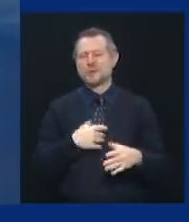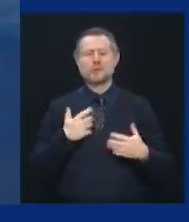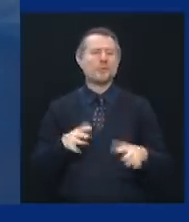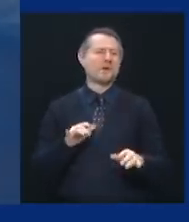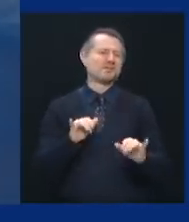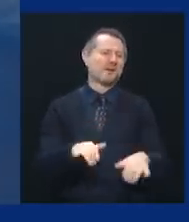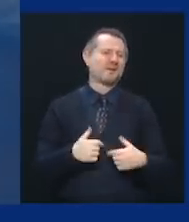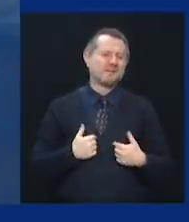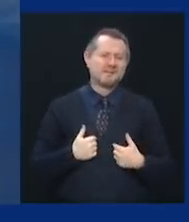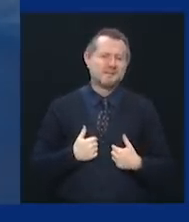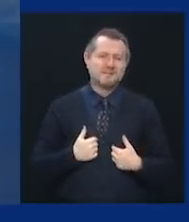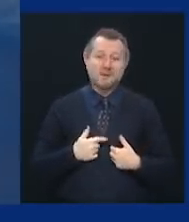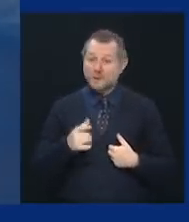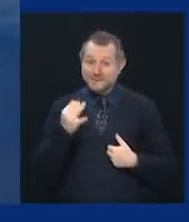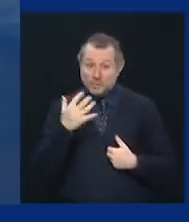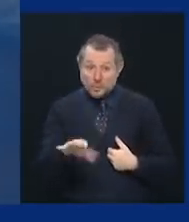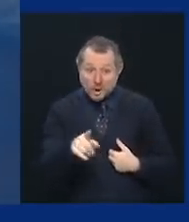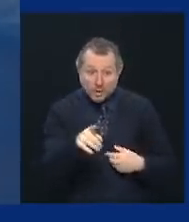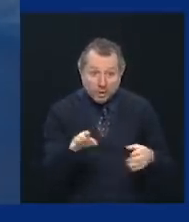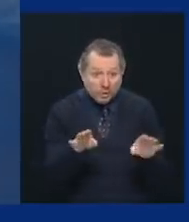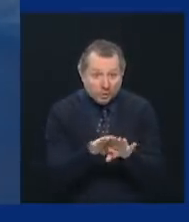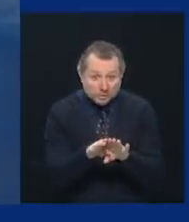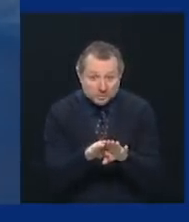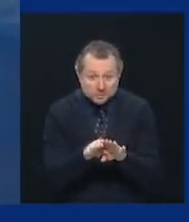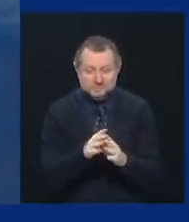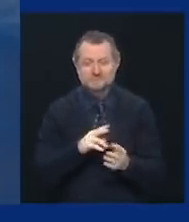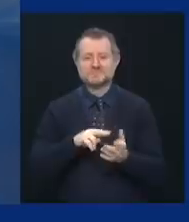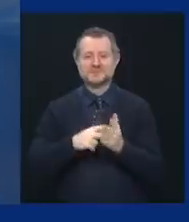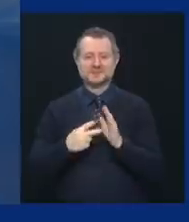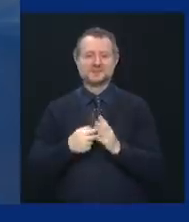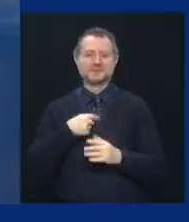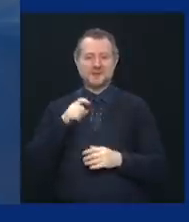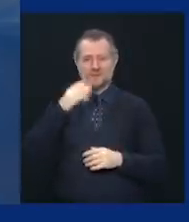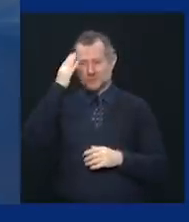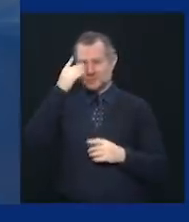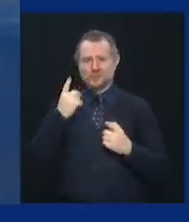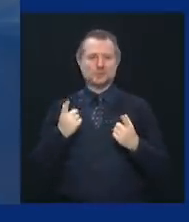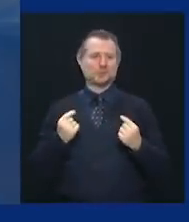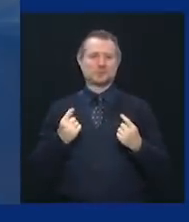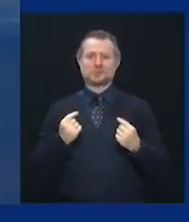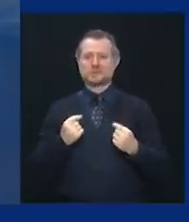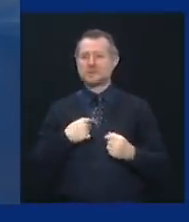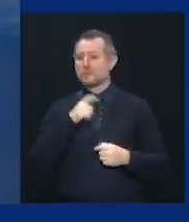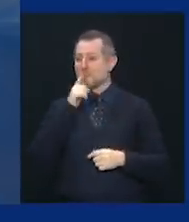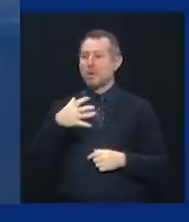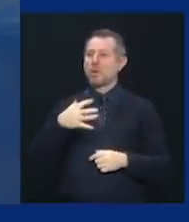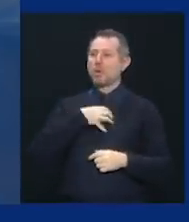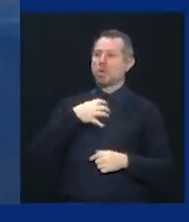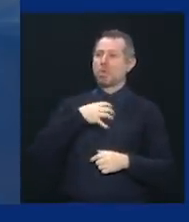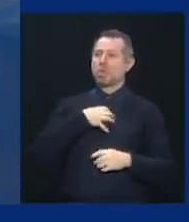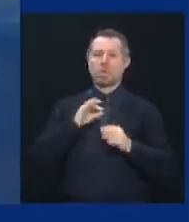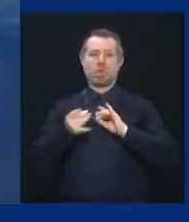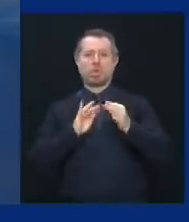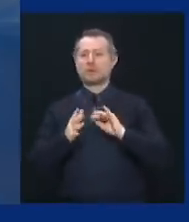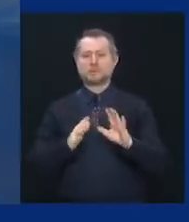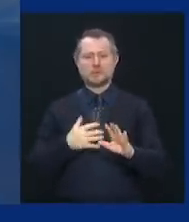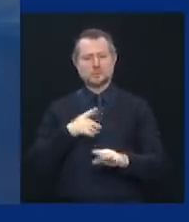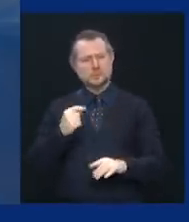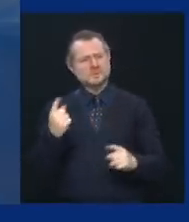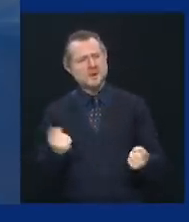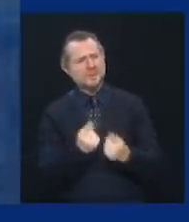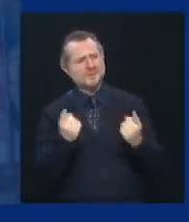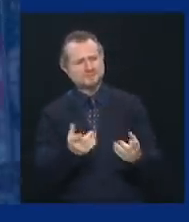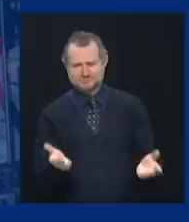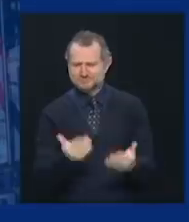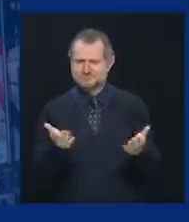that, then don't bemoan reality. Do something about it and